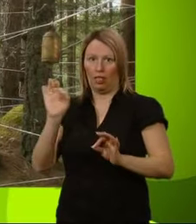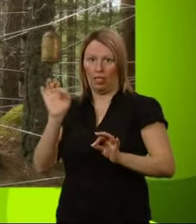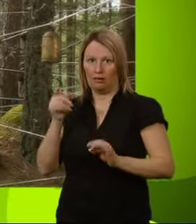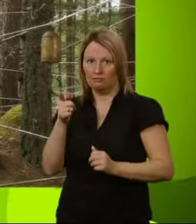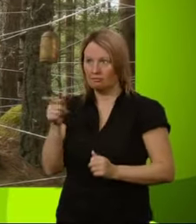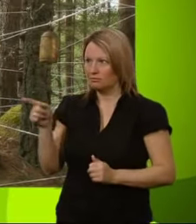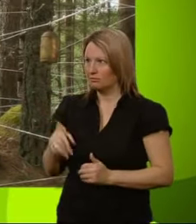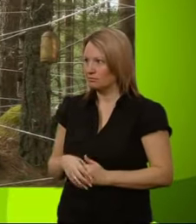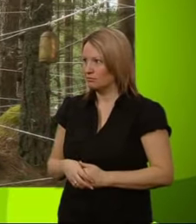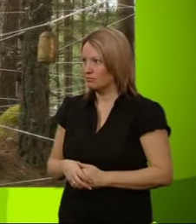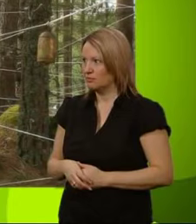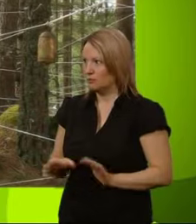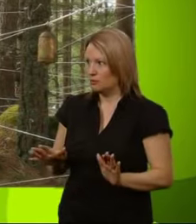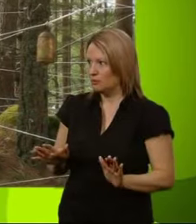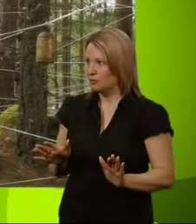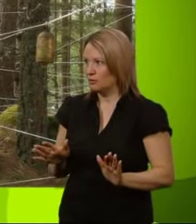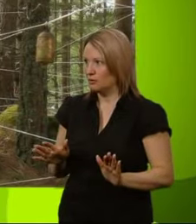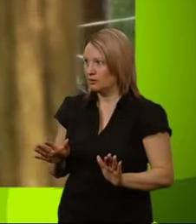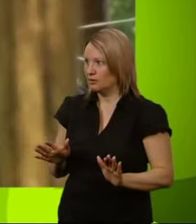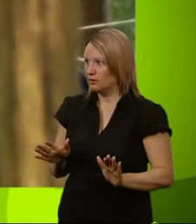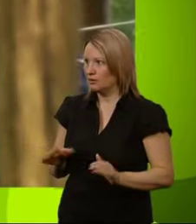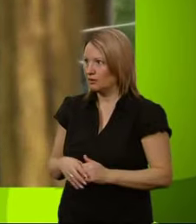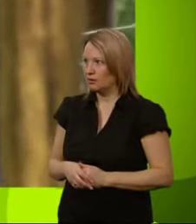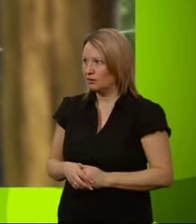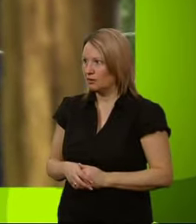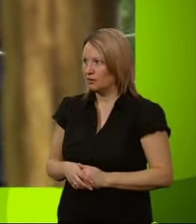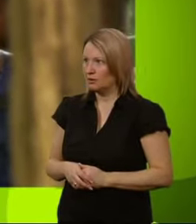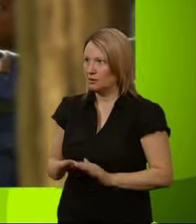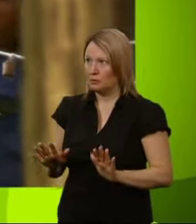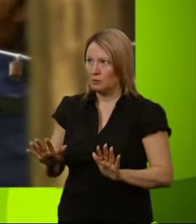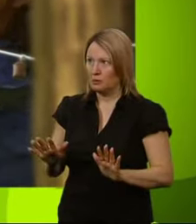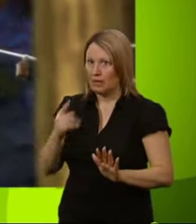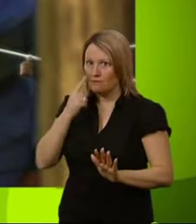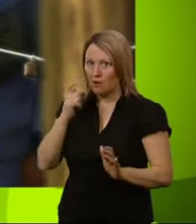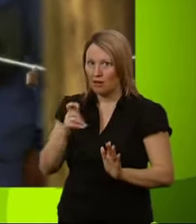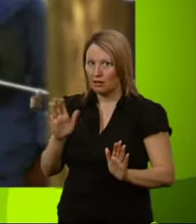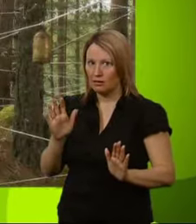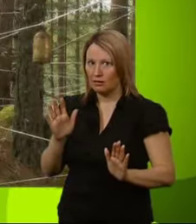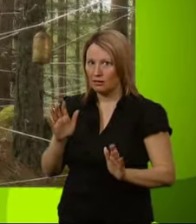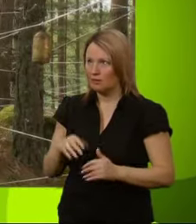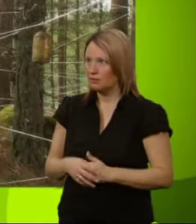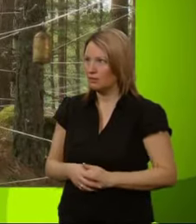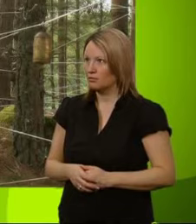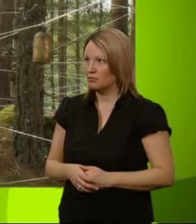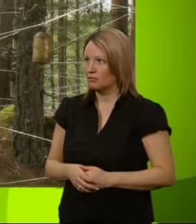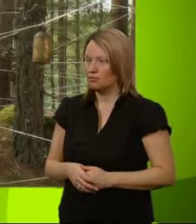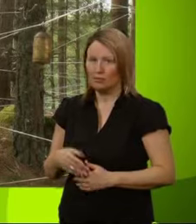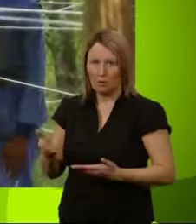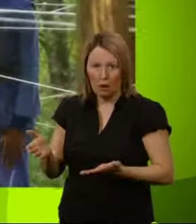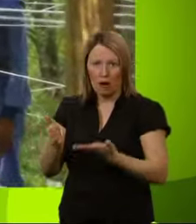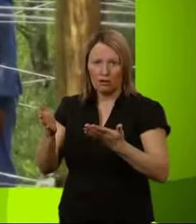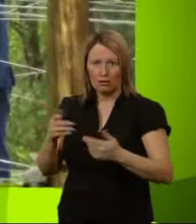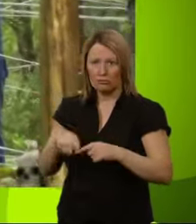get on. She pulled it down. Good point. Wait a minute. No, just let her. Do it. Right, just give it. Are you doing really well?